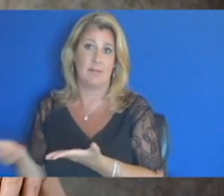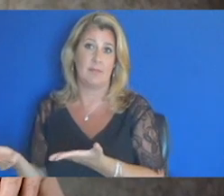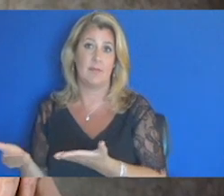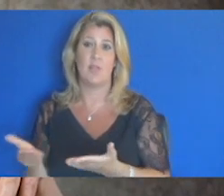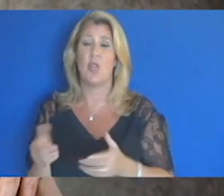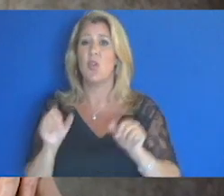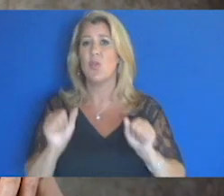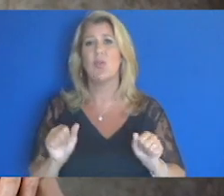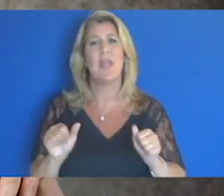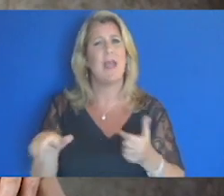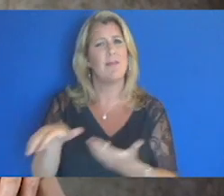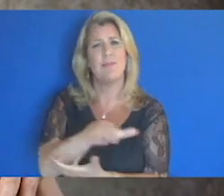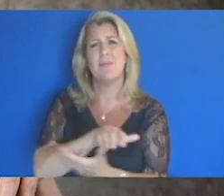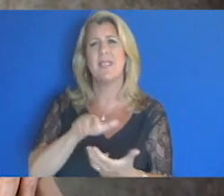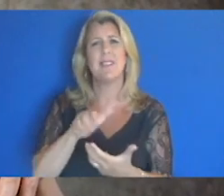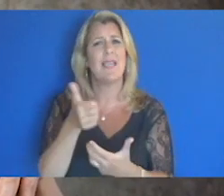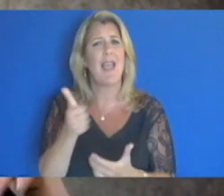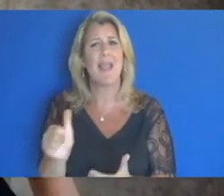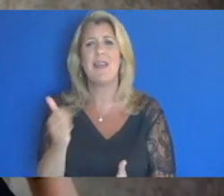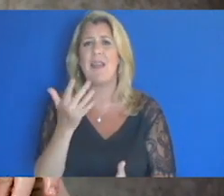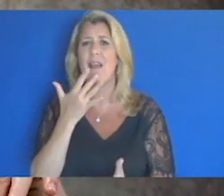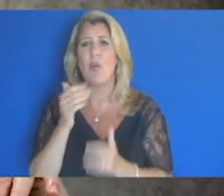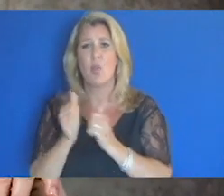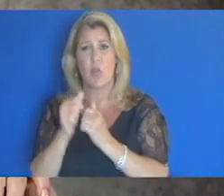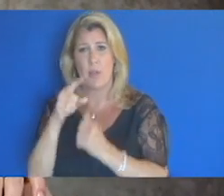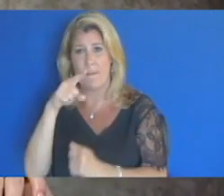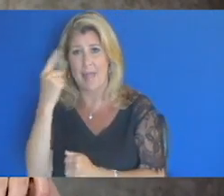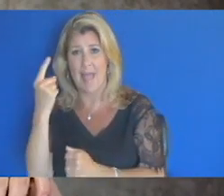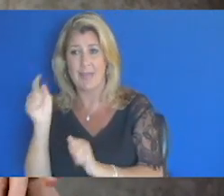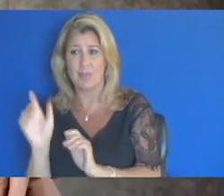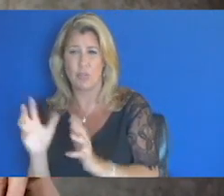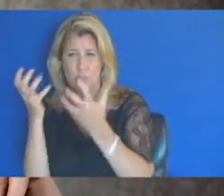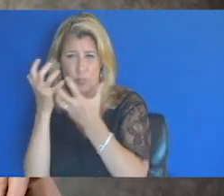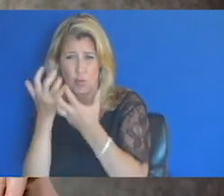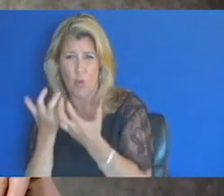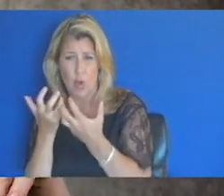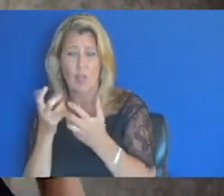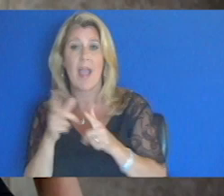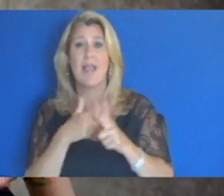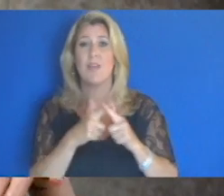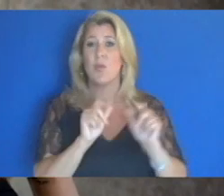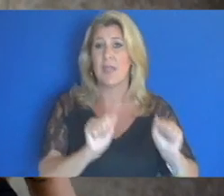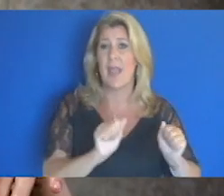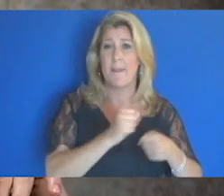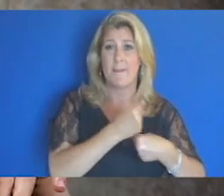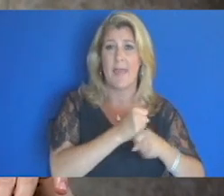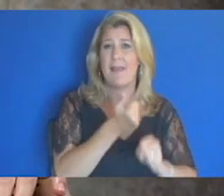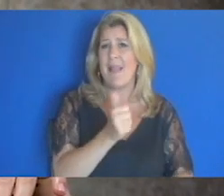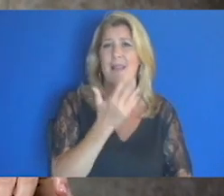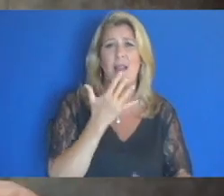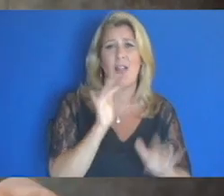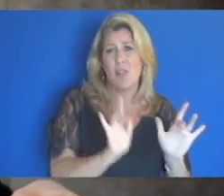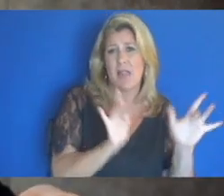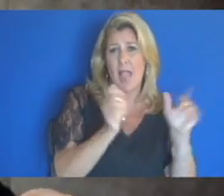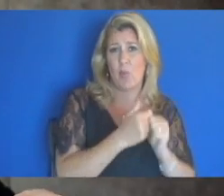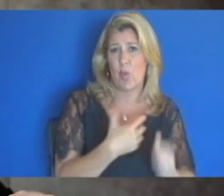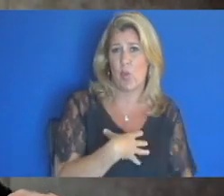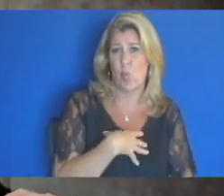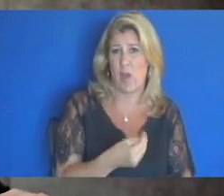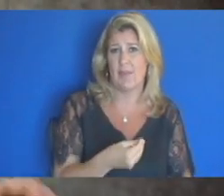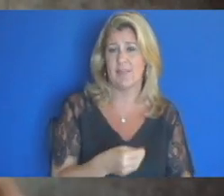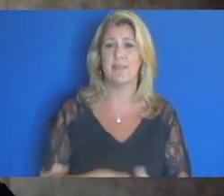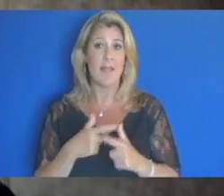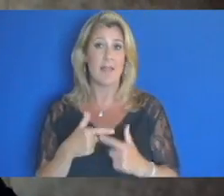darken up any color using a black color, and you can lighten up any color using a white color. And